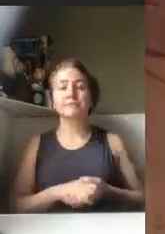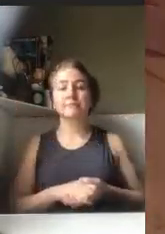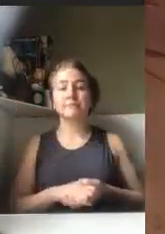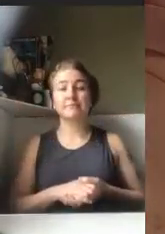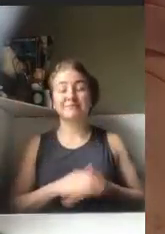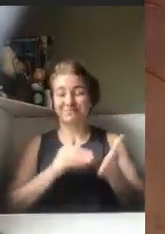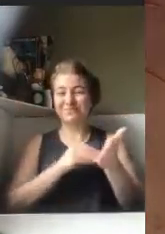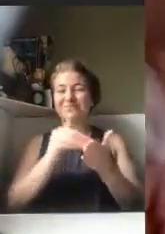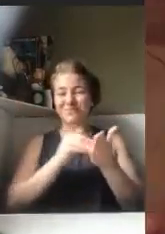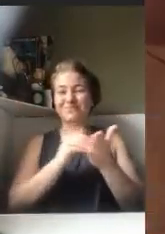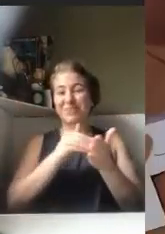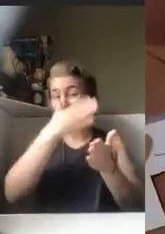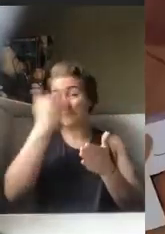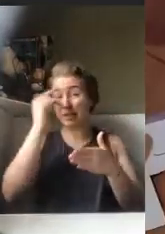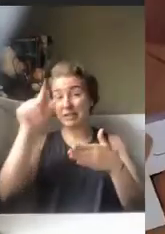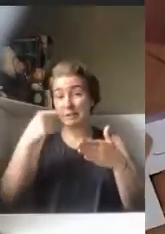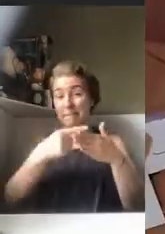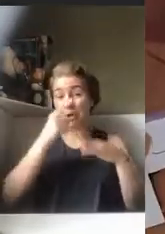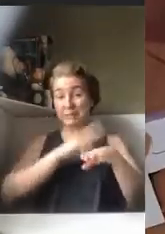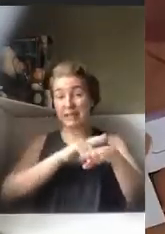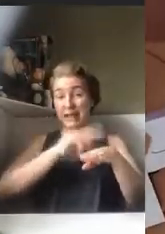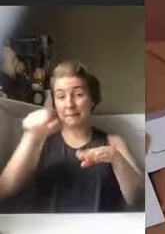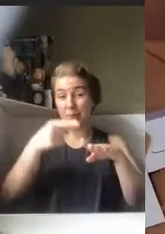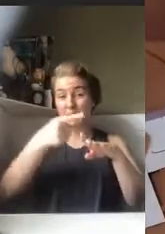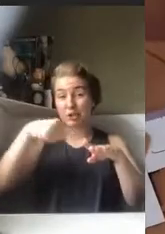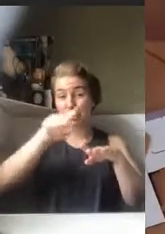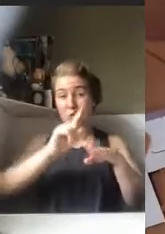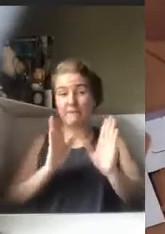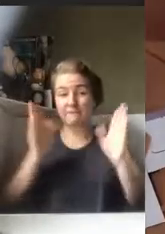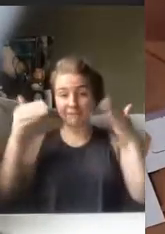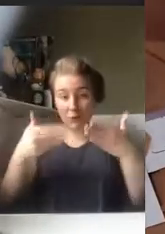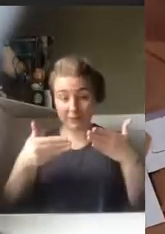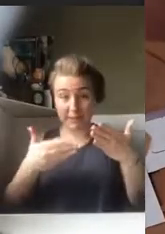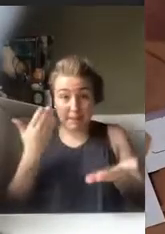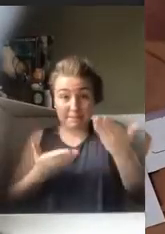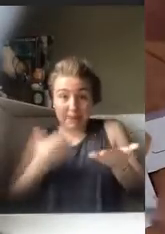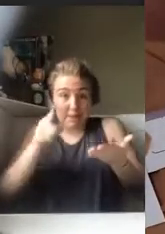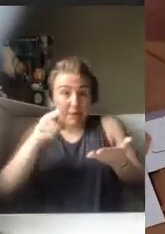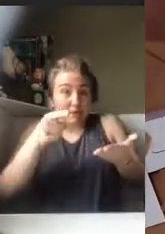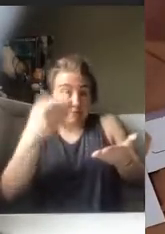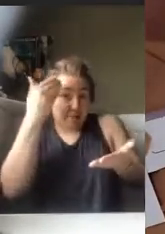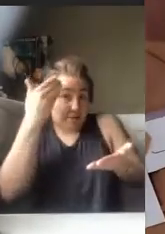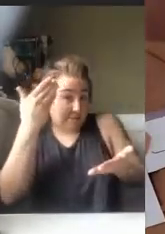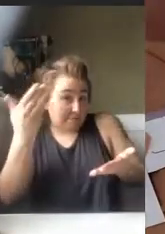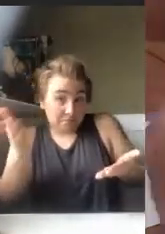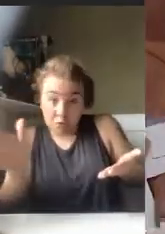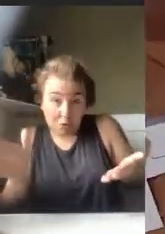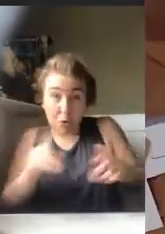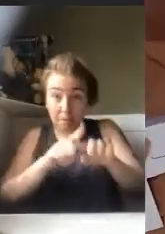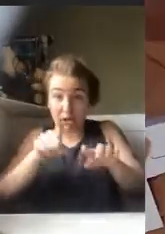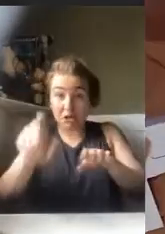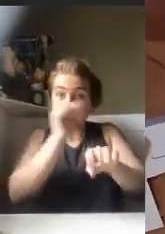It's common to forget about time when you're focused, and before you know it, you could be making art for hours.